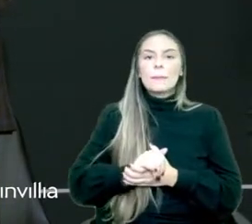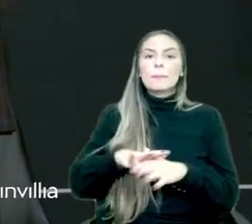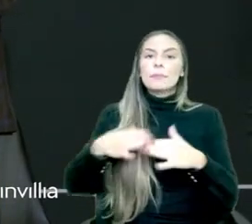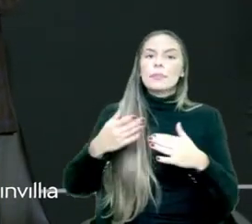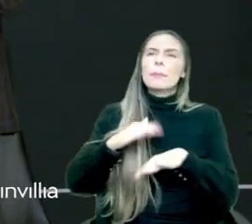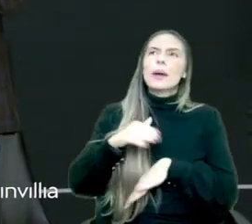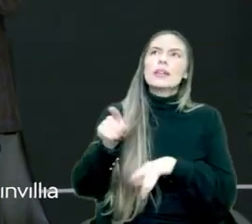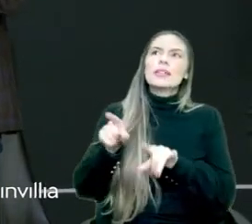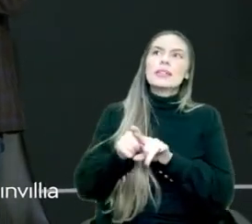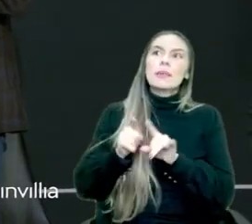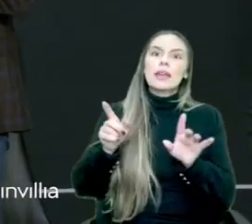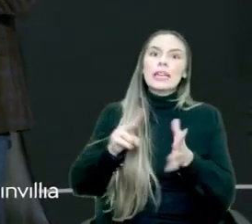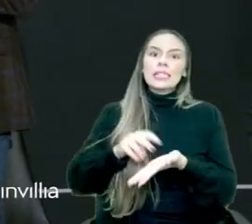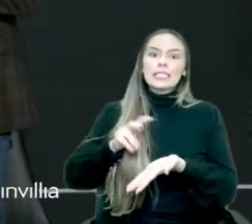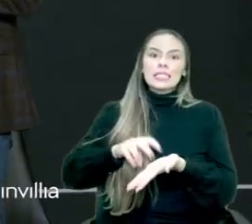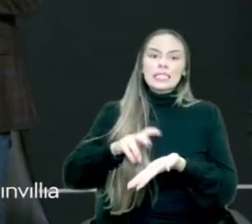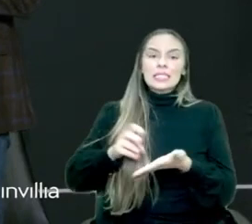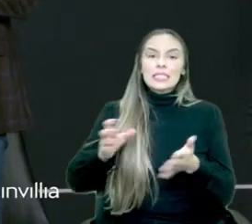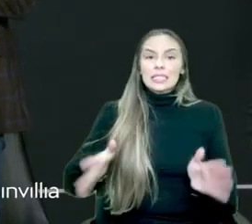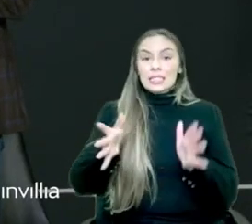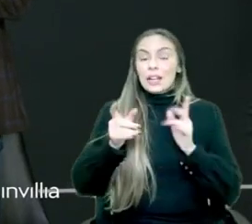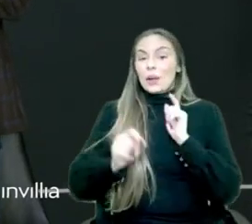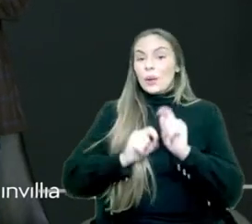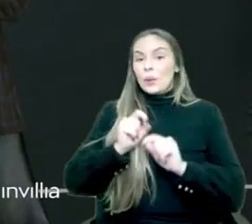excitedly, if that's a proper word, is